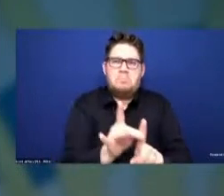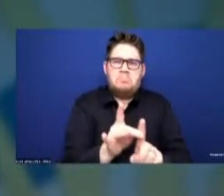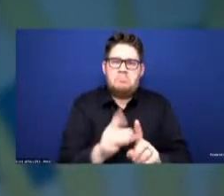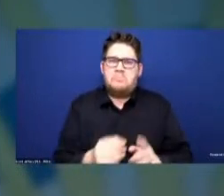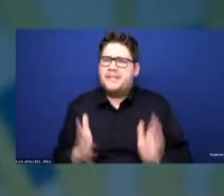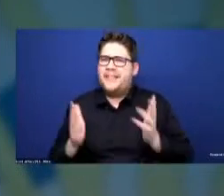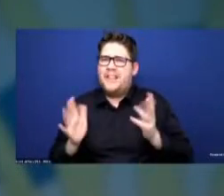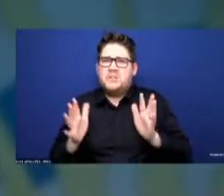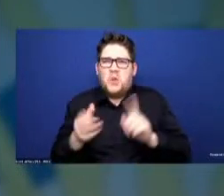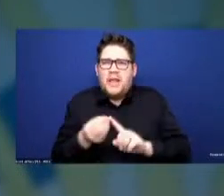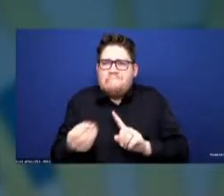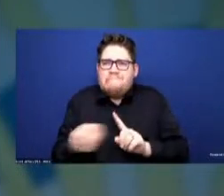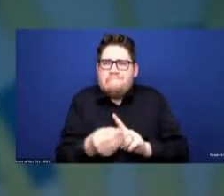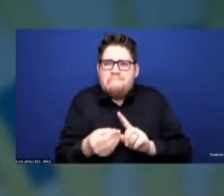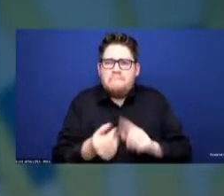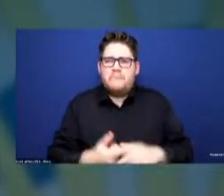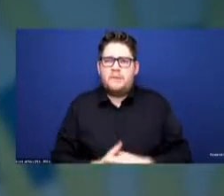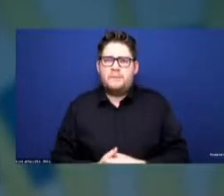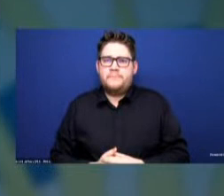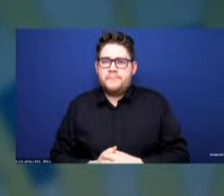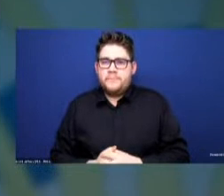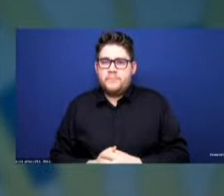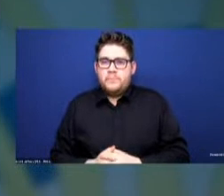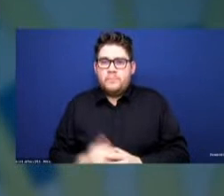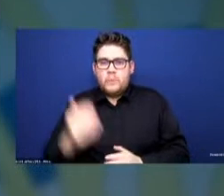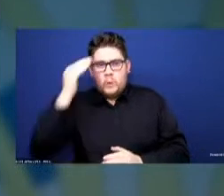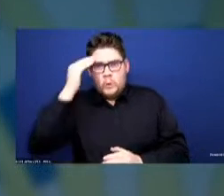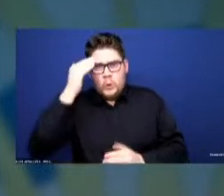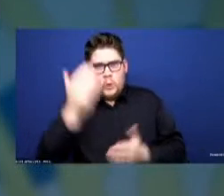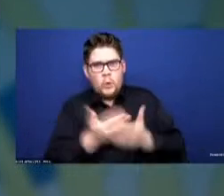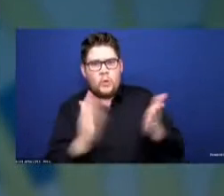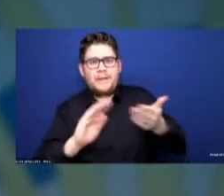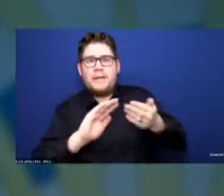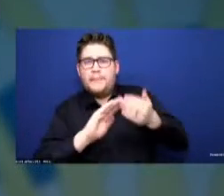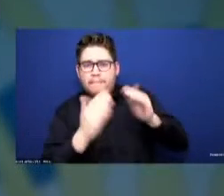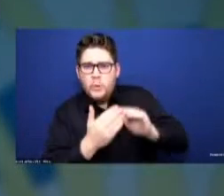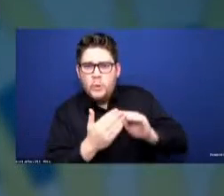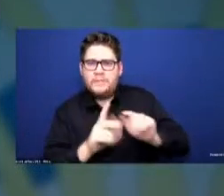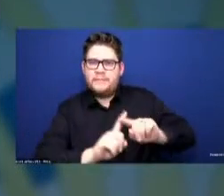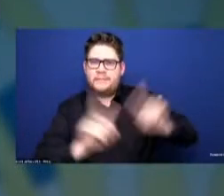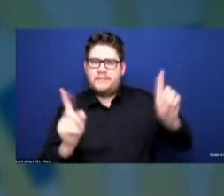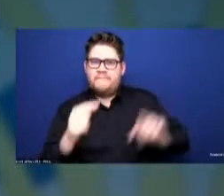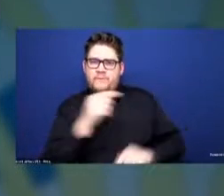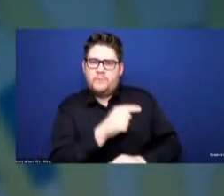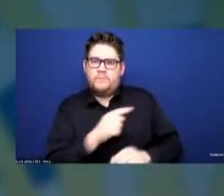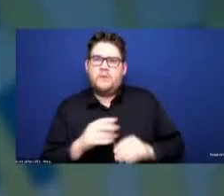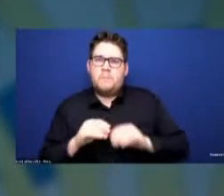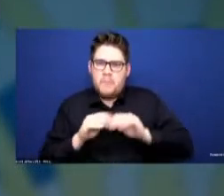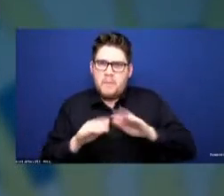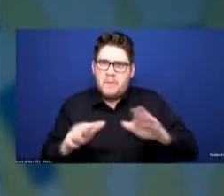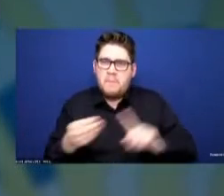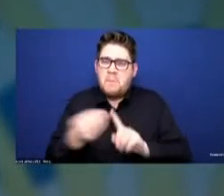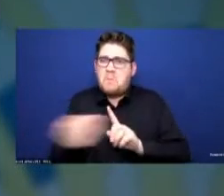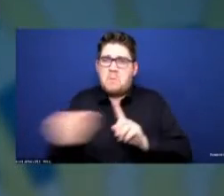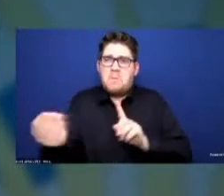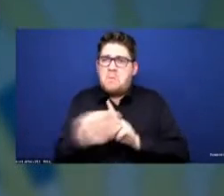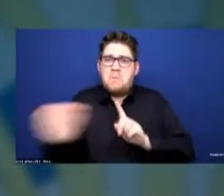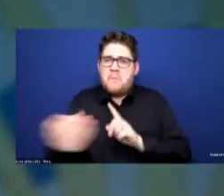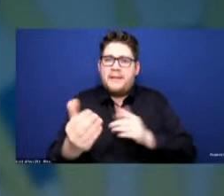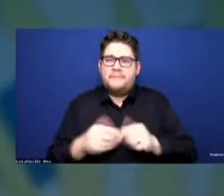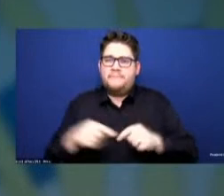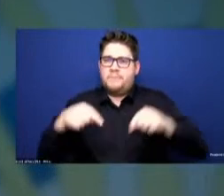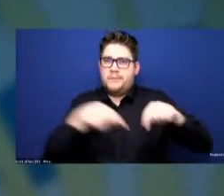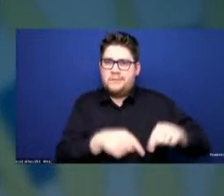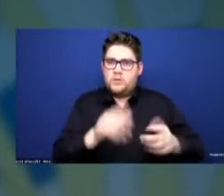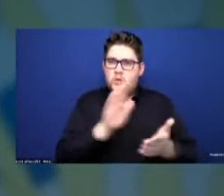in the community, that schools are a relatively low transmission environment, and that the measures that are in